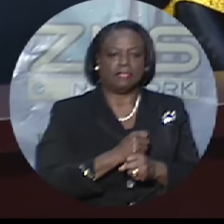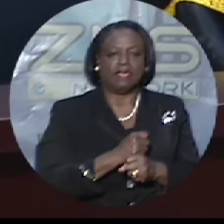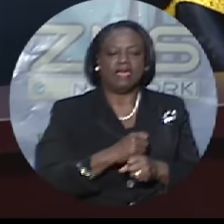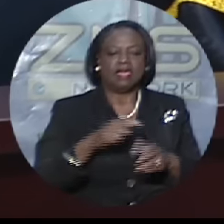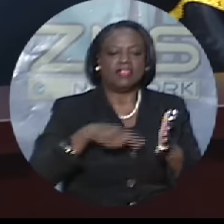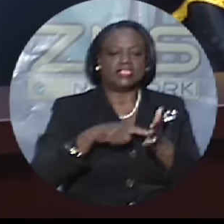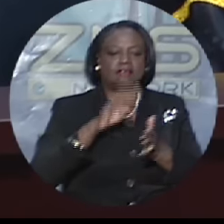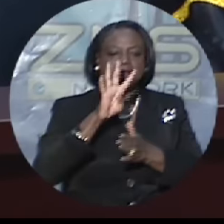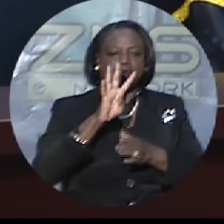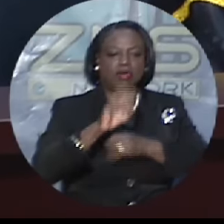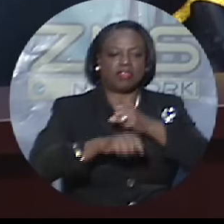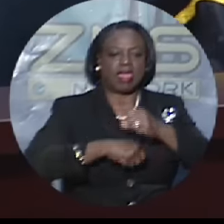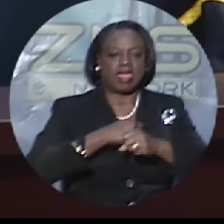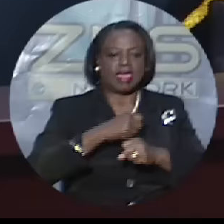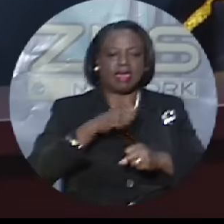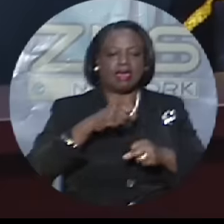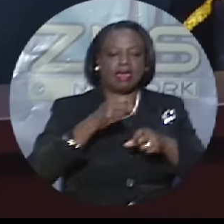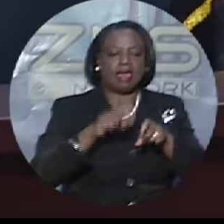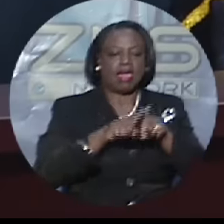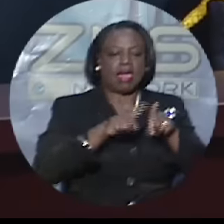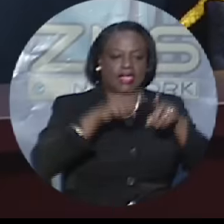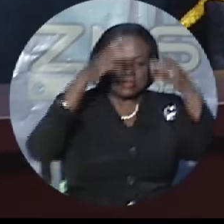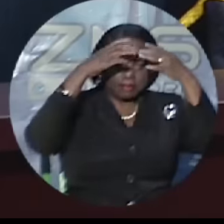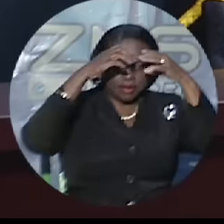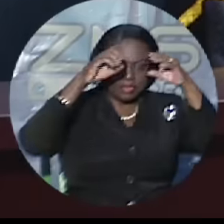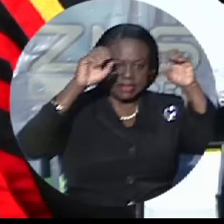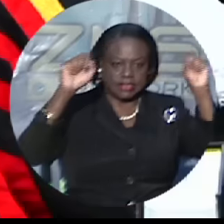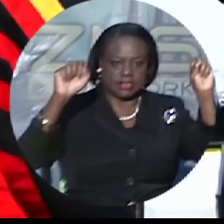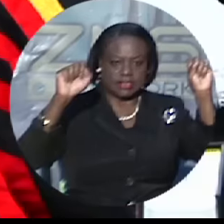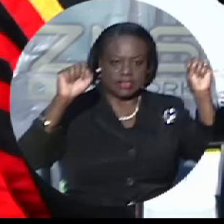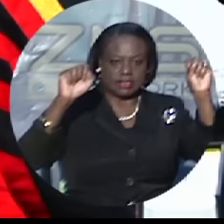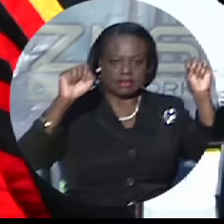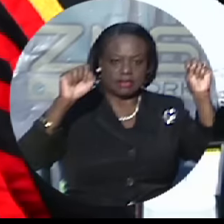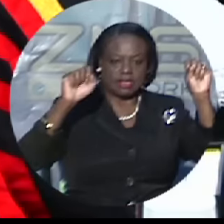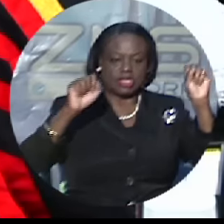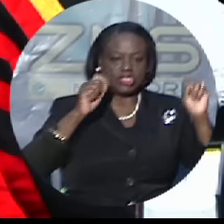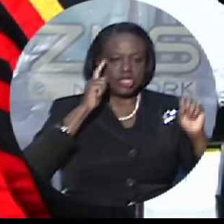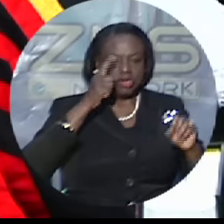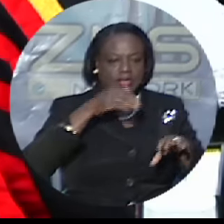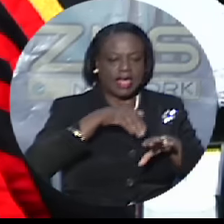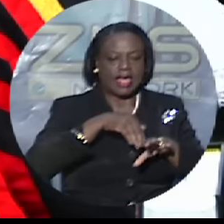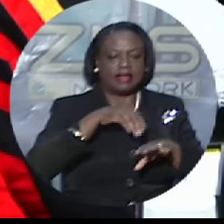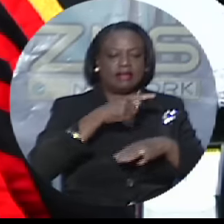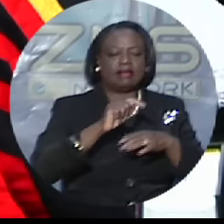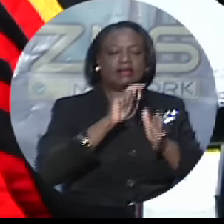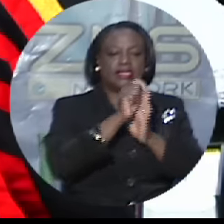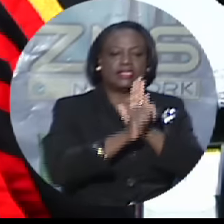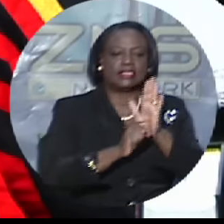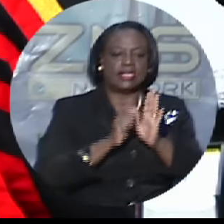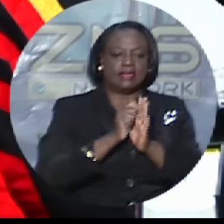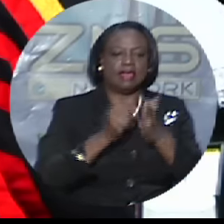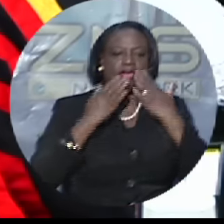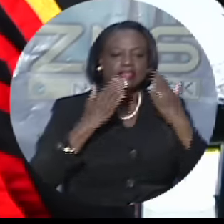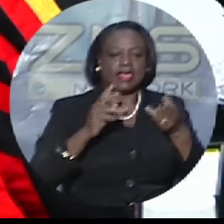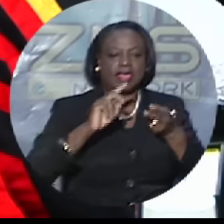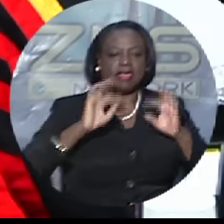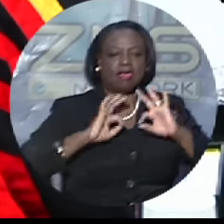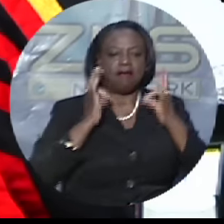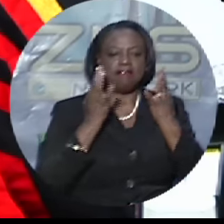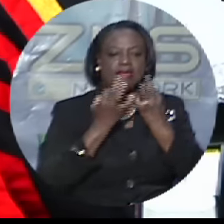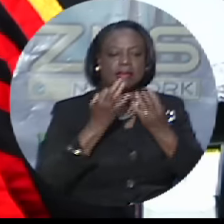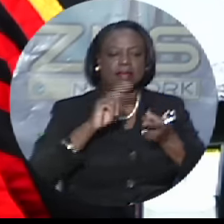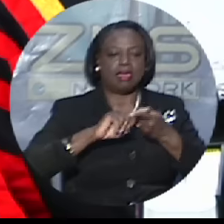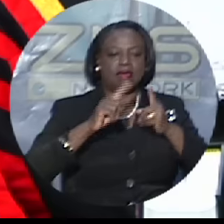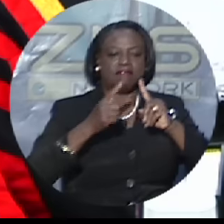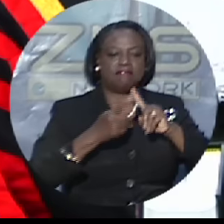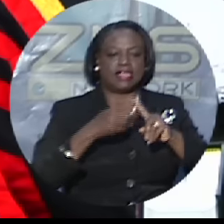year as President of the Court of Appeal. She reflected on her tenure, thanking family, friends, and members of the legal community who